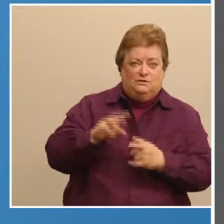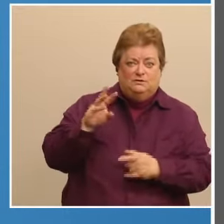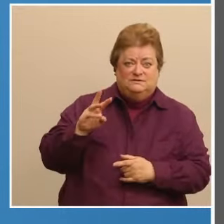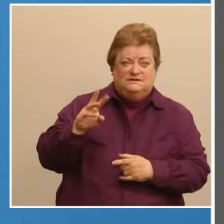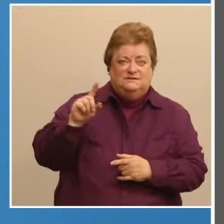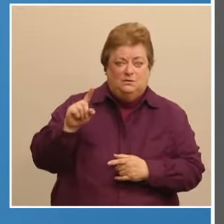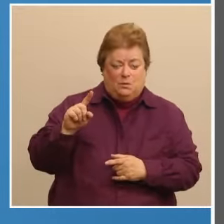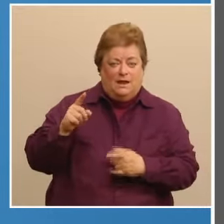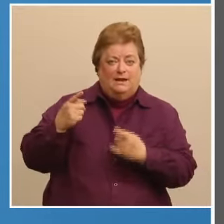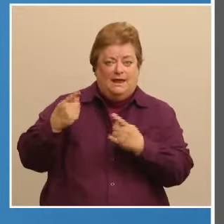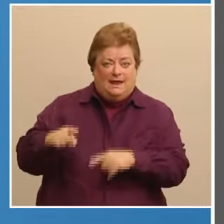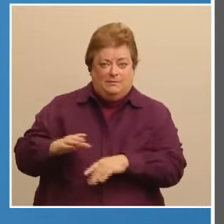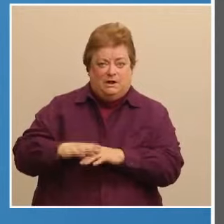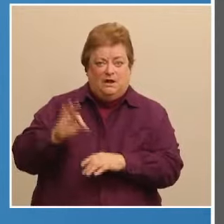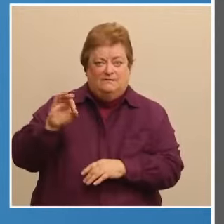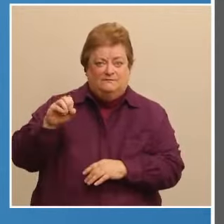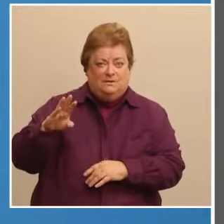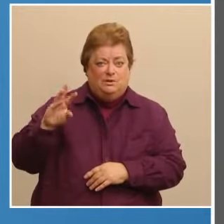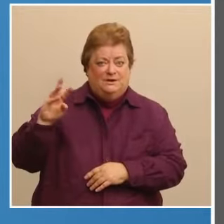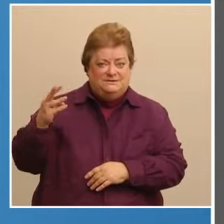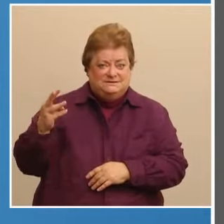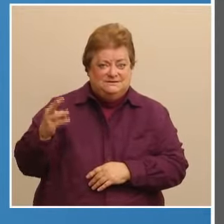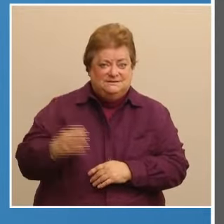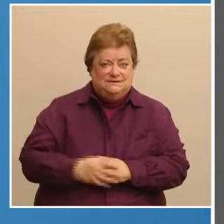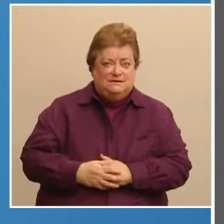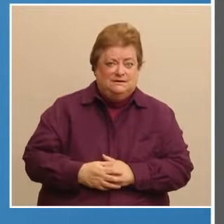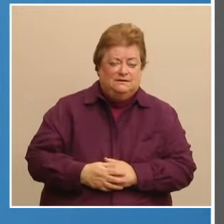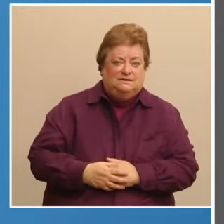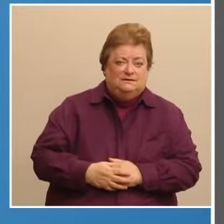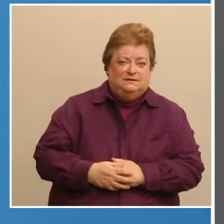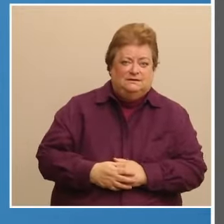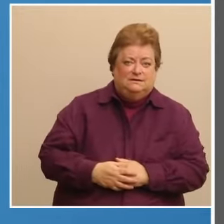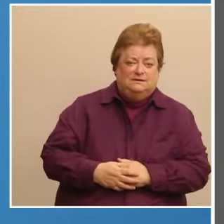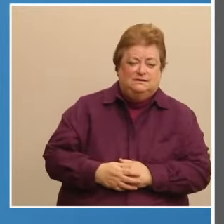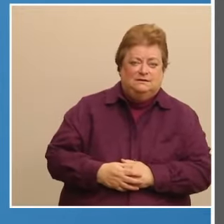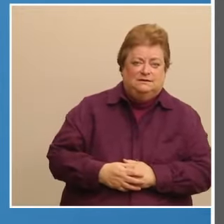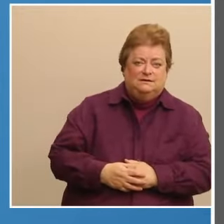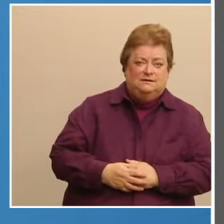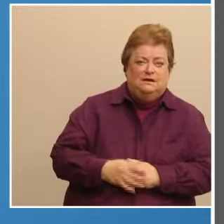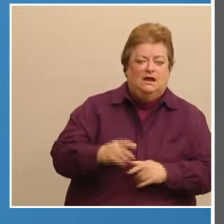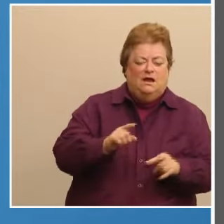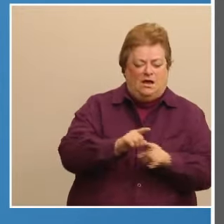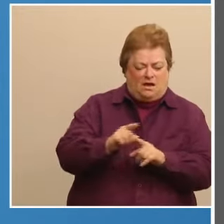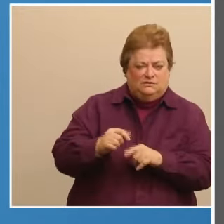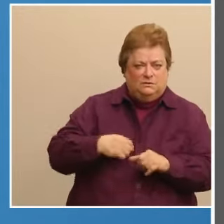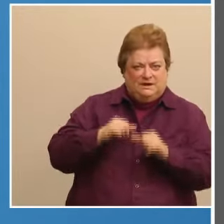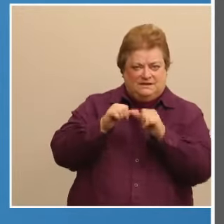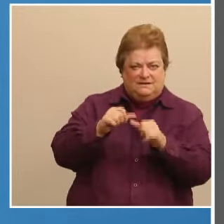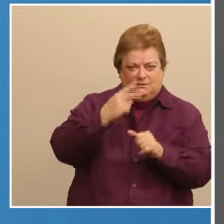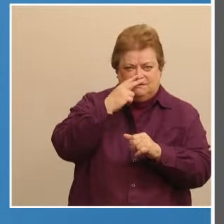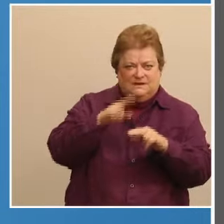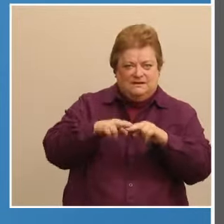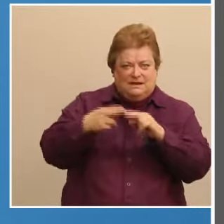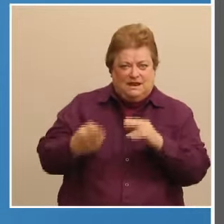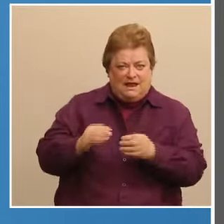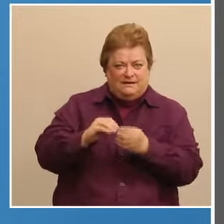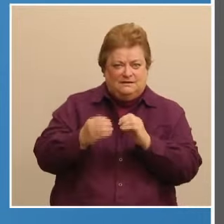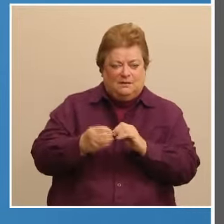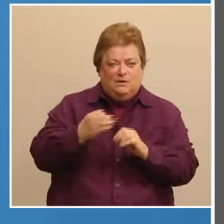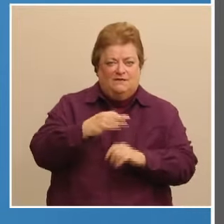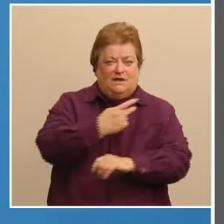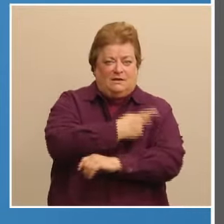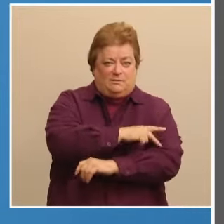61 cases this past Saturday for that week. We also continue to see a decline in the number